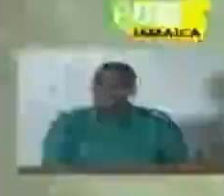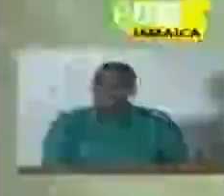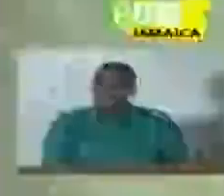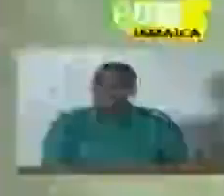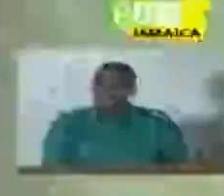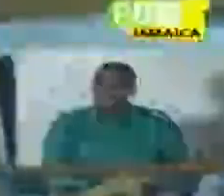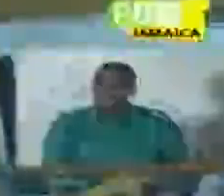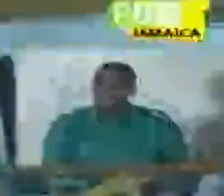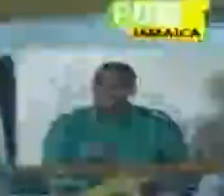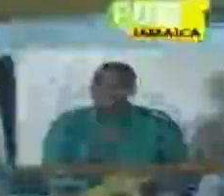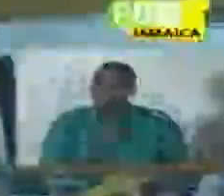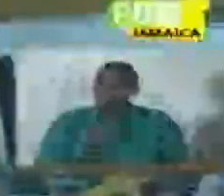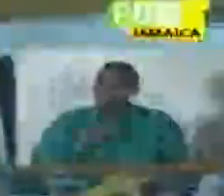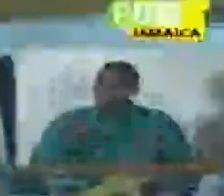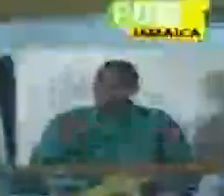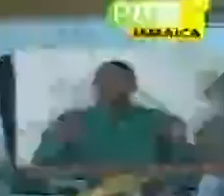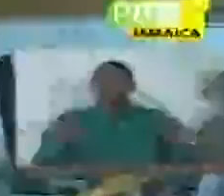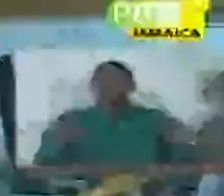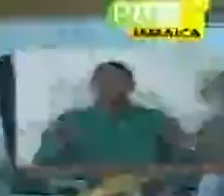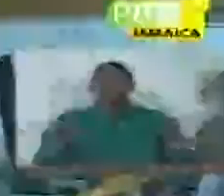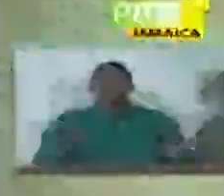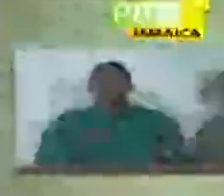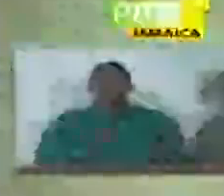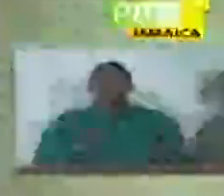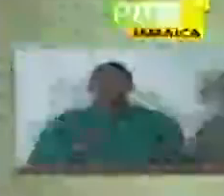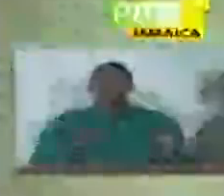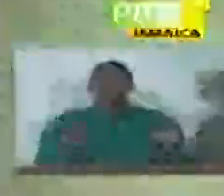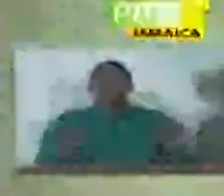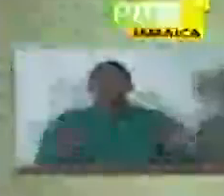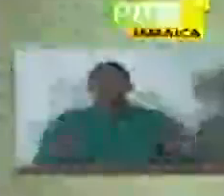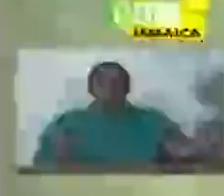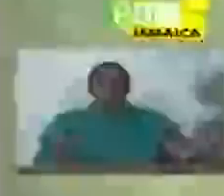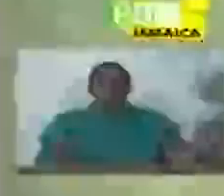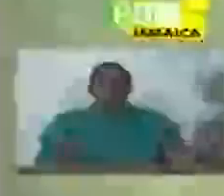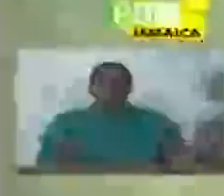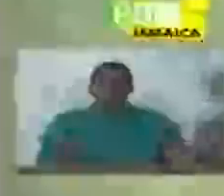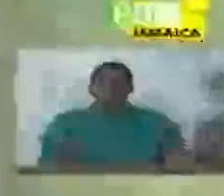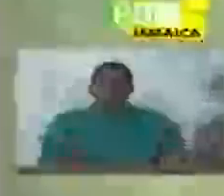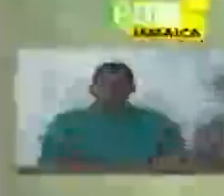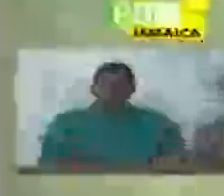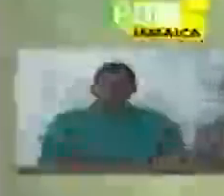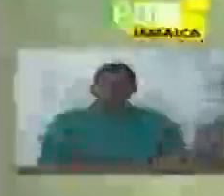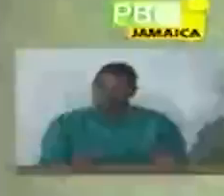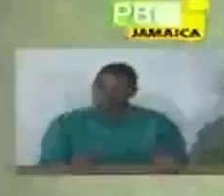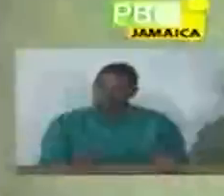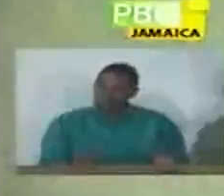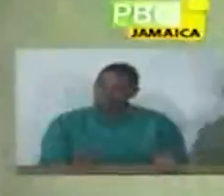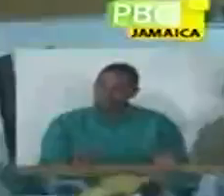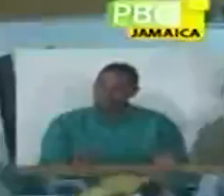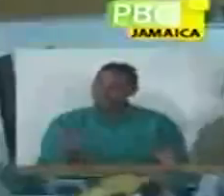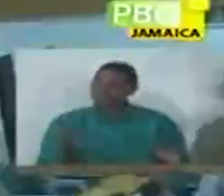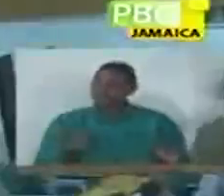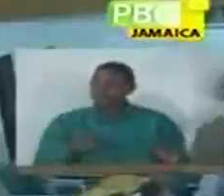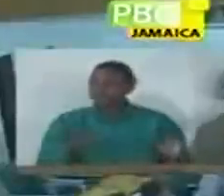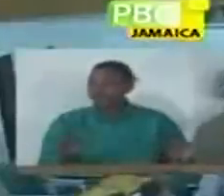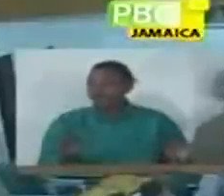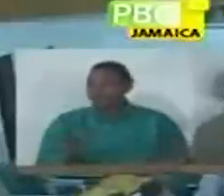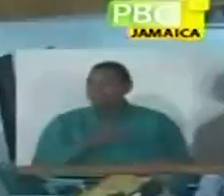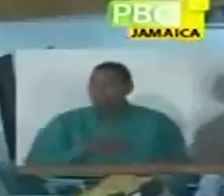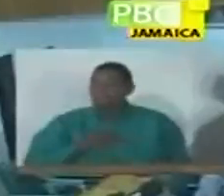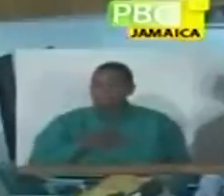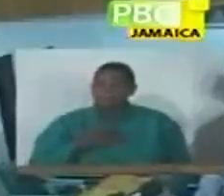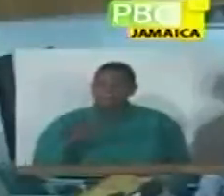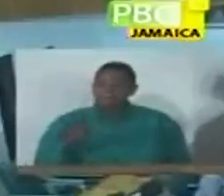right? please, can we just calm this down? Can we calm this down, please? Can